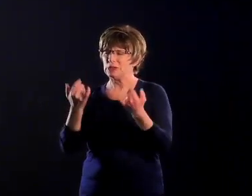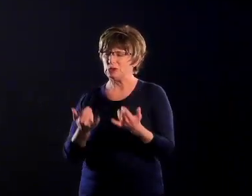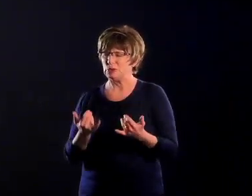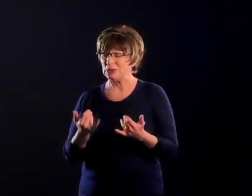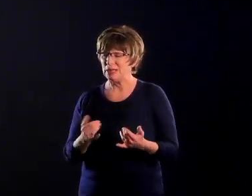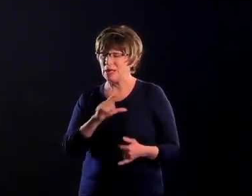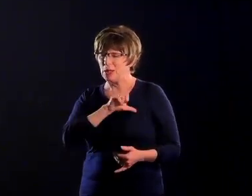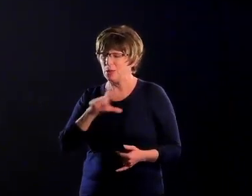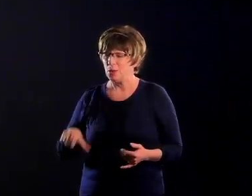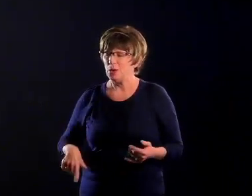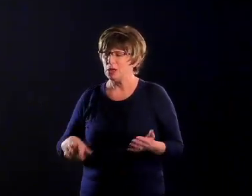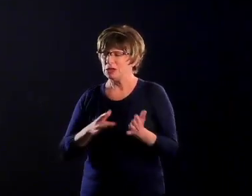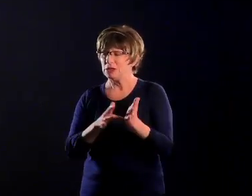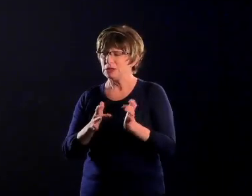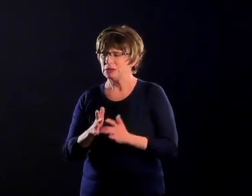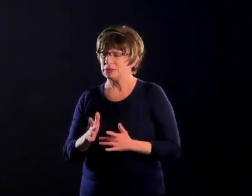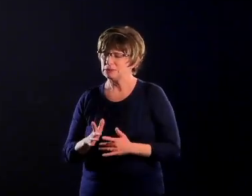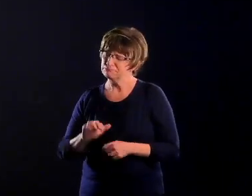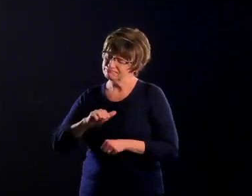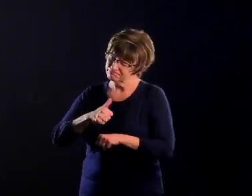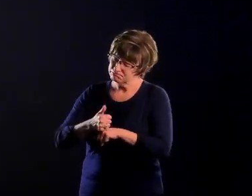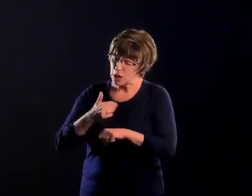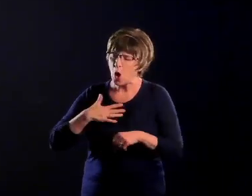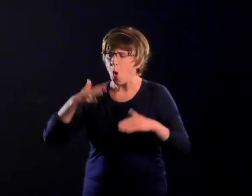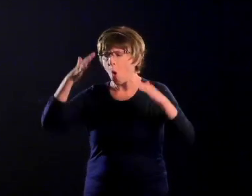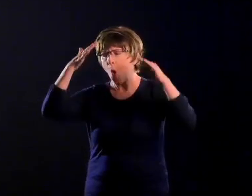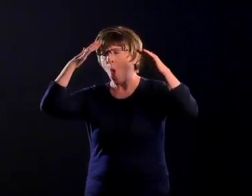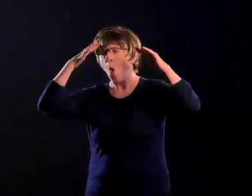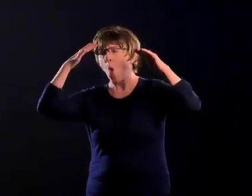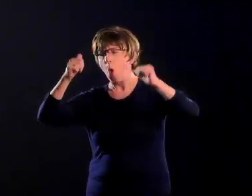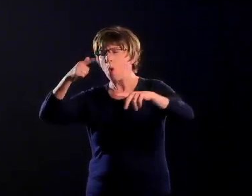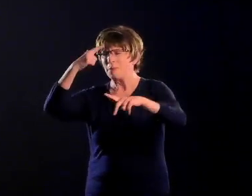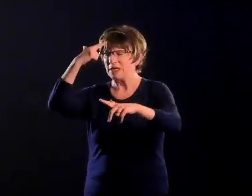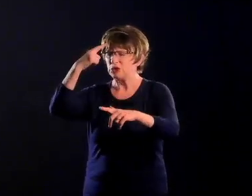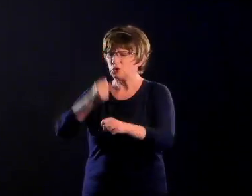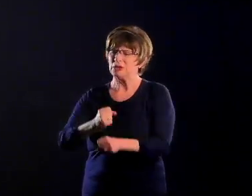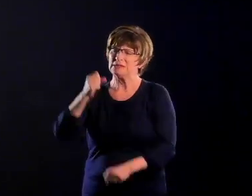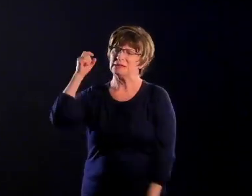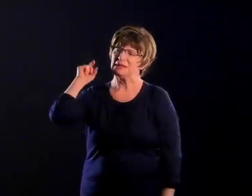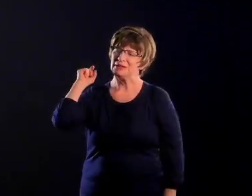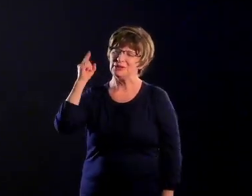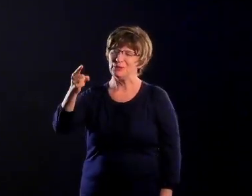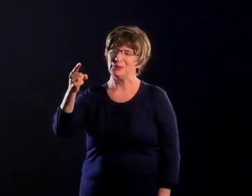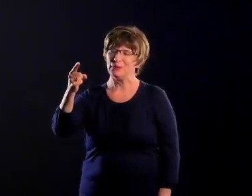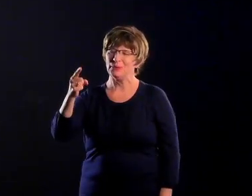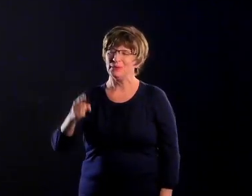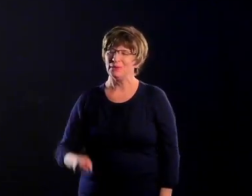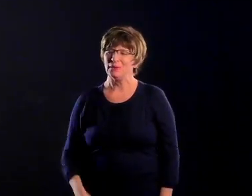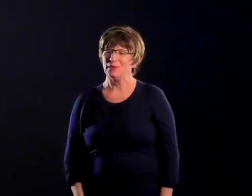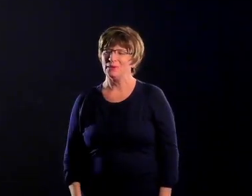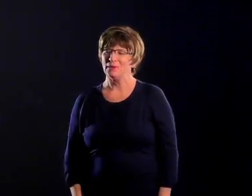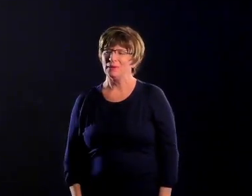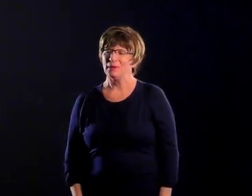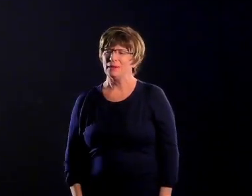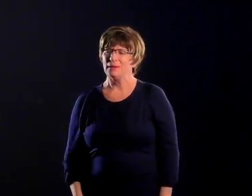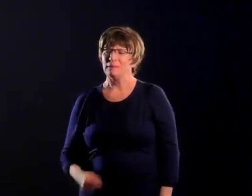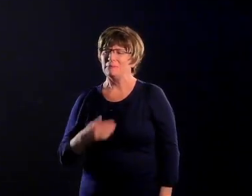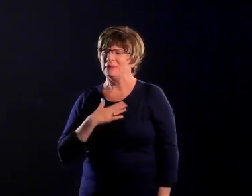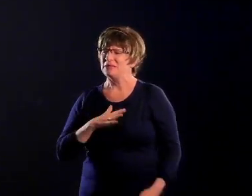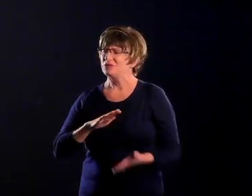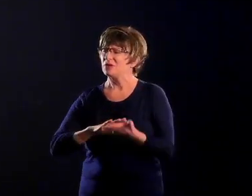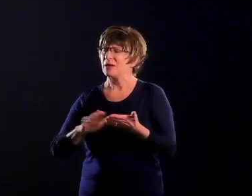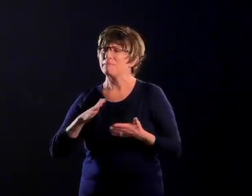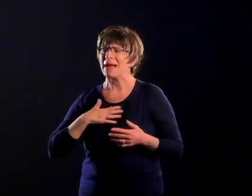Jesus, I put my hope and I put my trust in you. Please forgive me of my